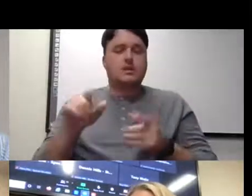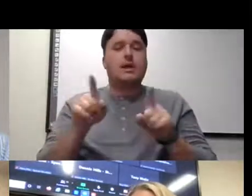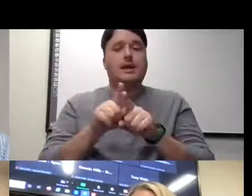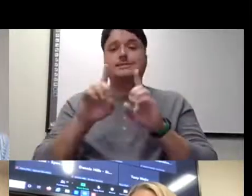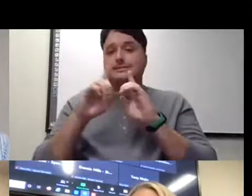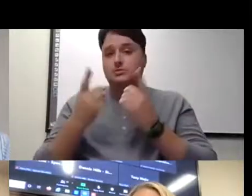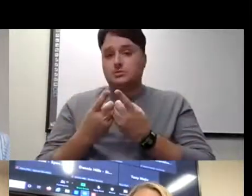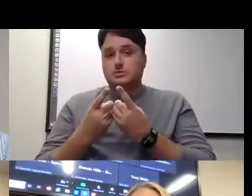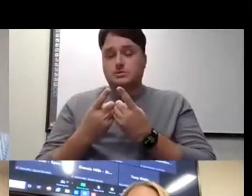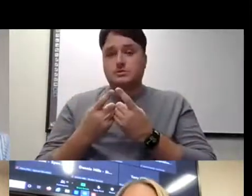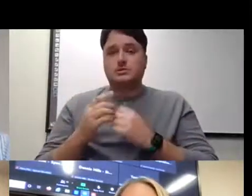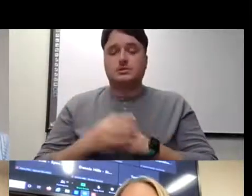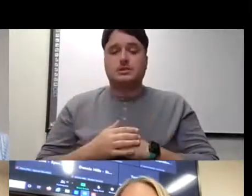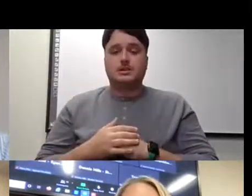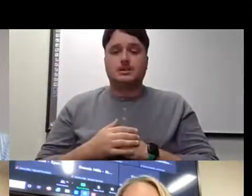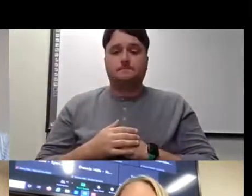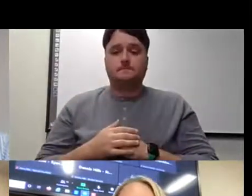district.